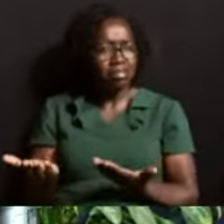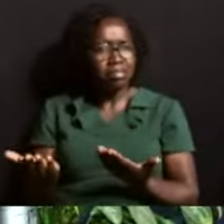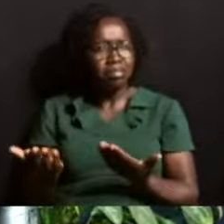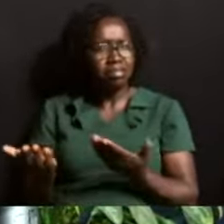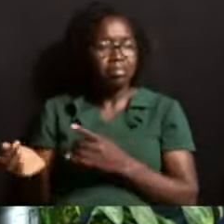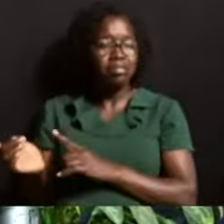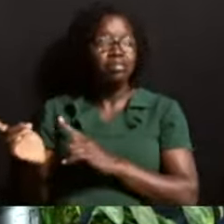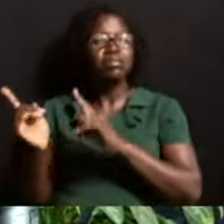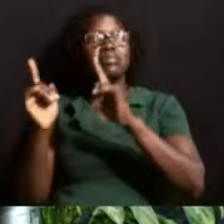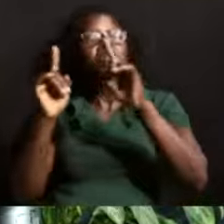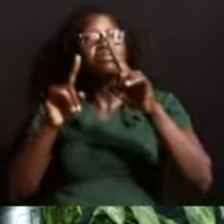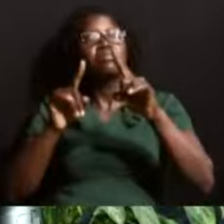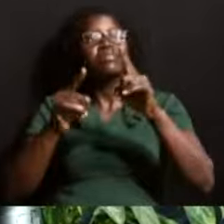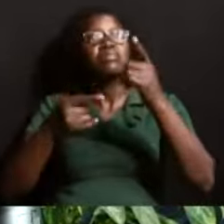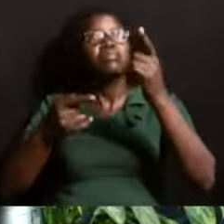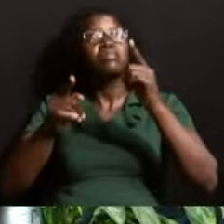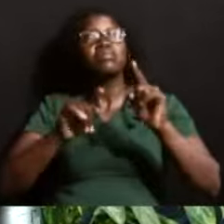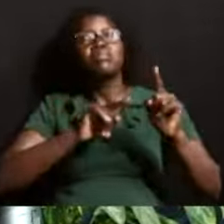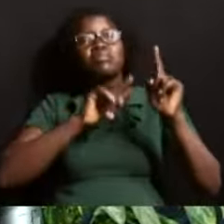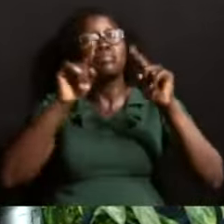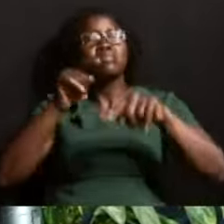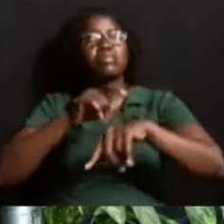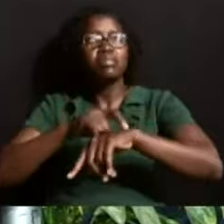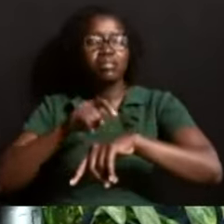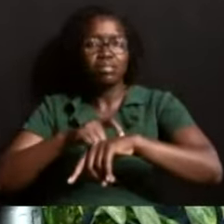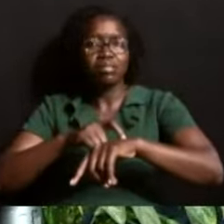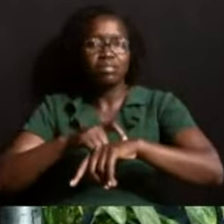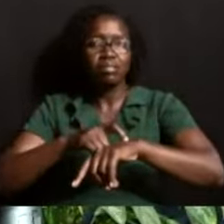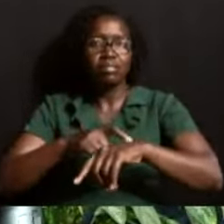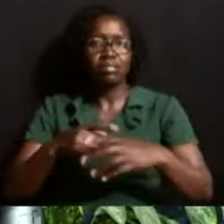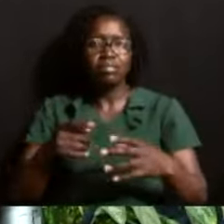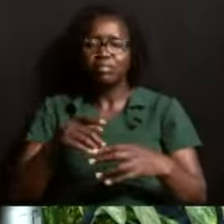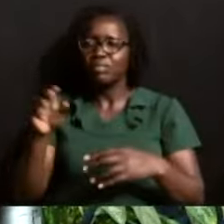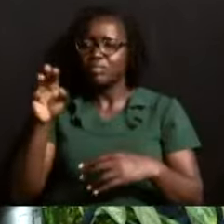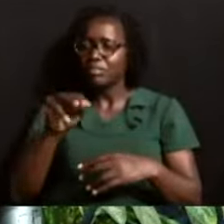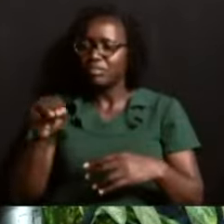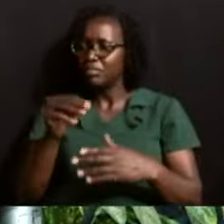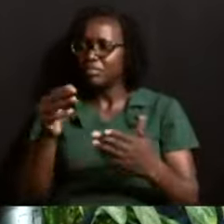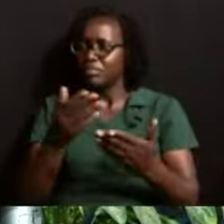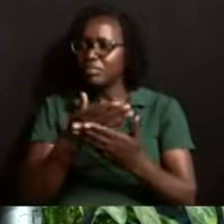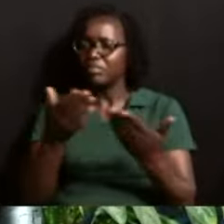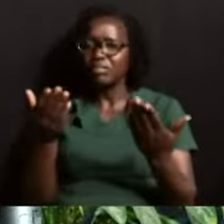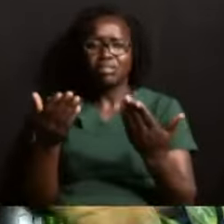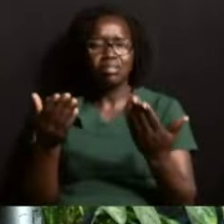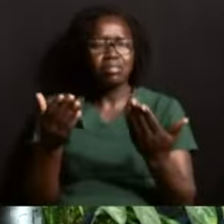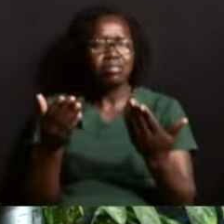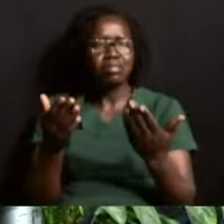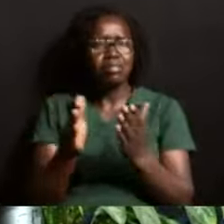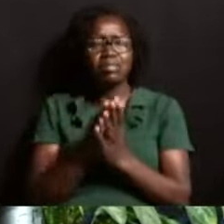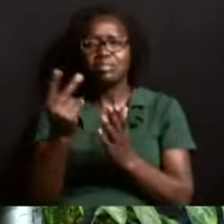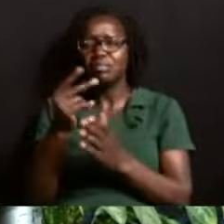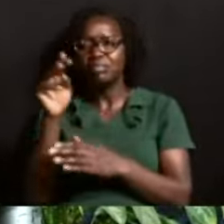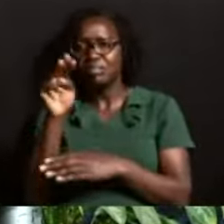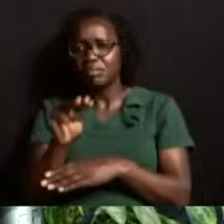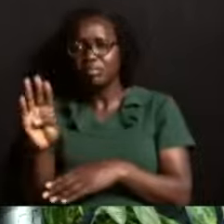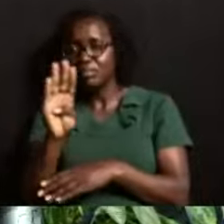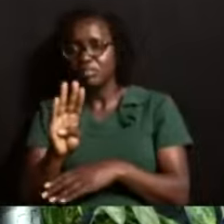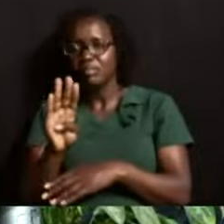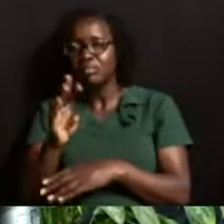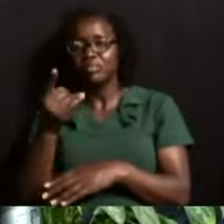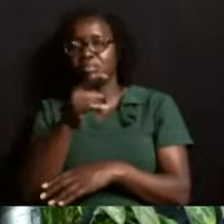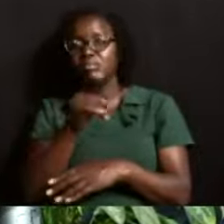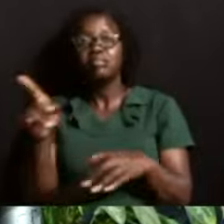come. You can come at a time, 1 million of you, 2 billion of you at the